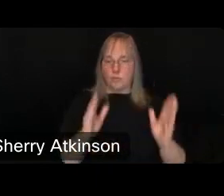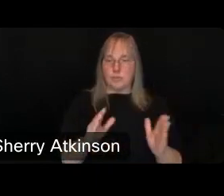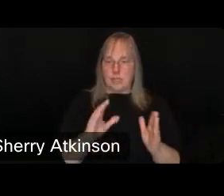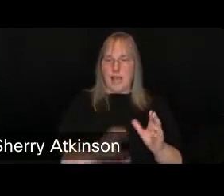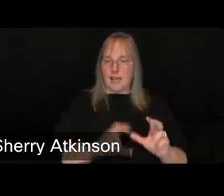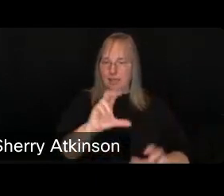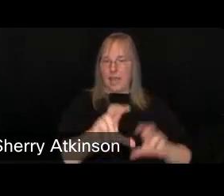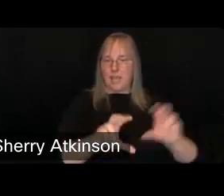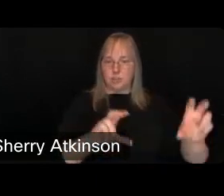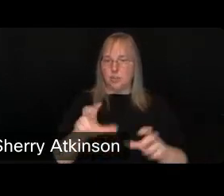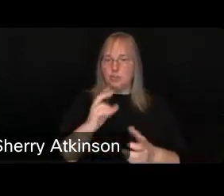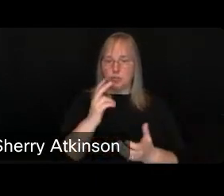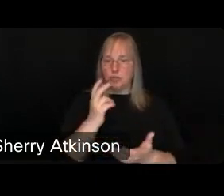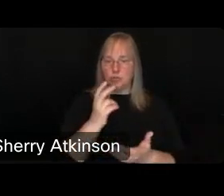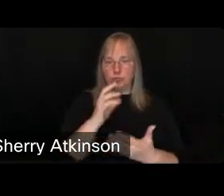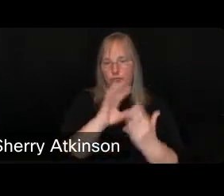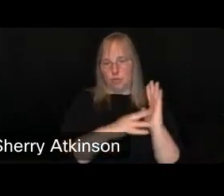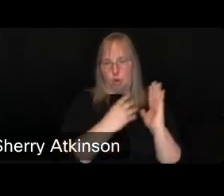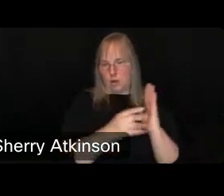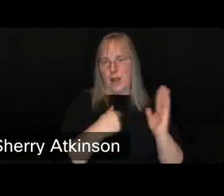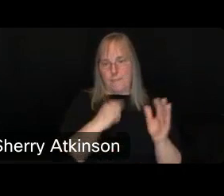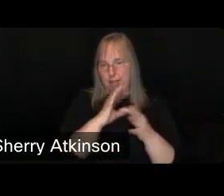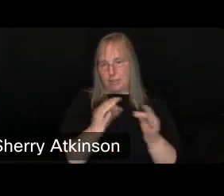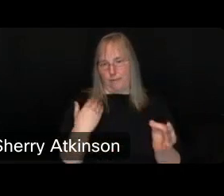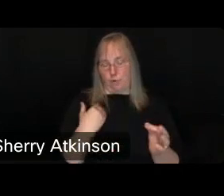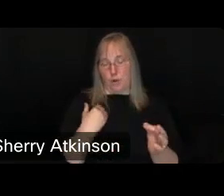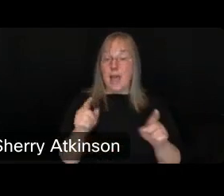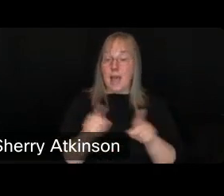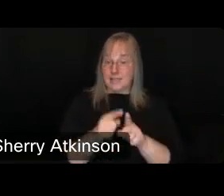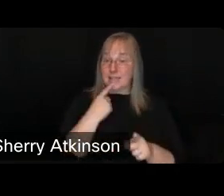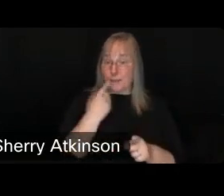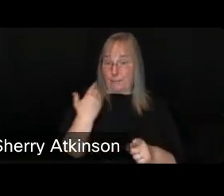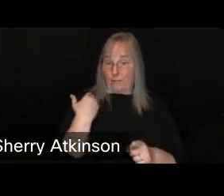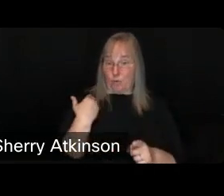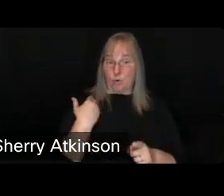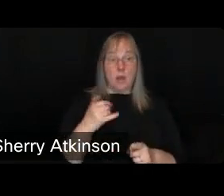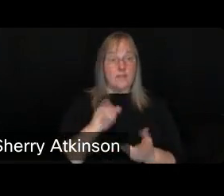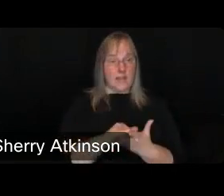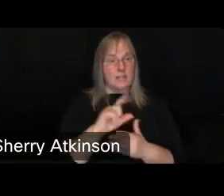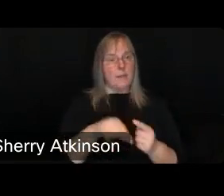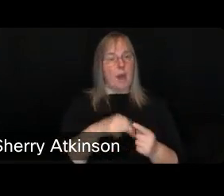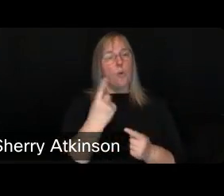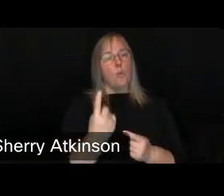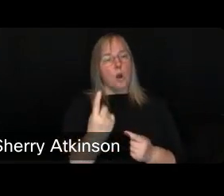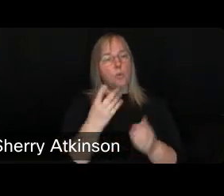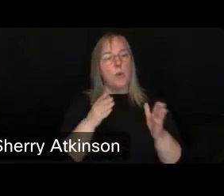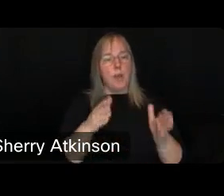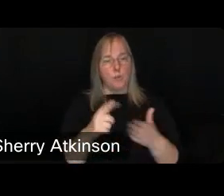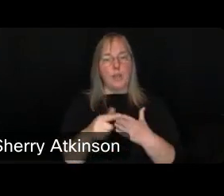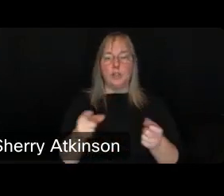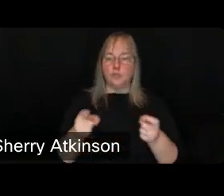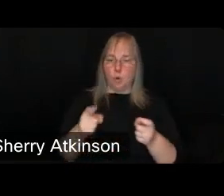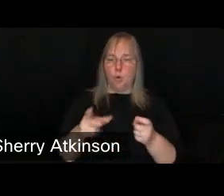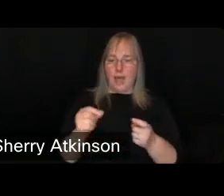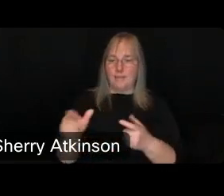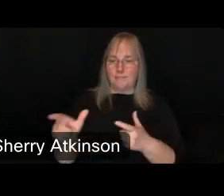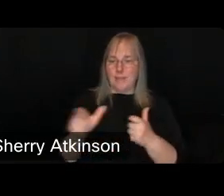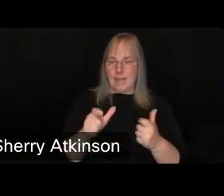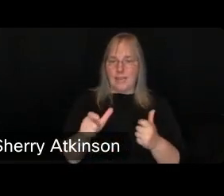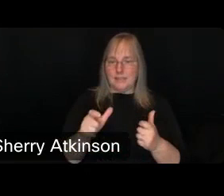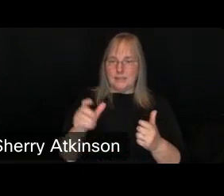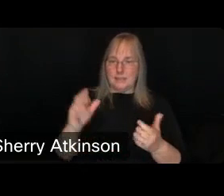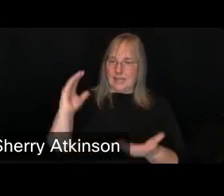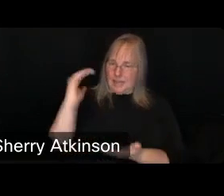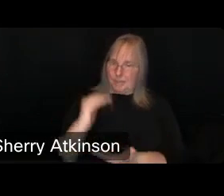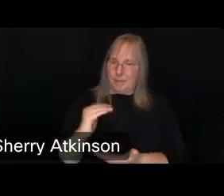earlier. So basically, as I mentioned earlier, so this is about one of the ways that we control and pace residential development here in the